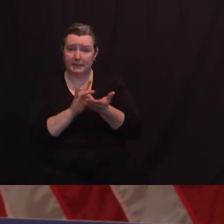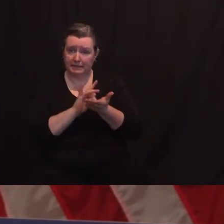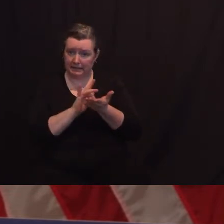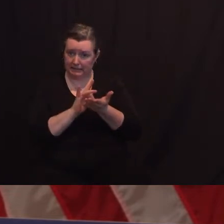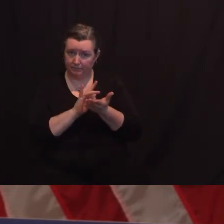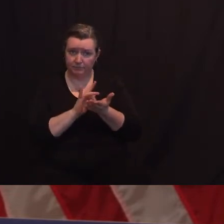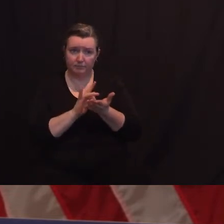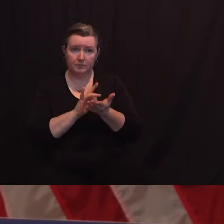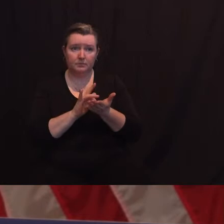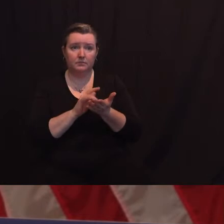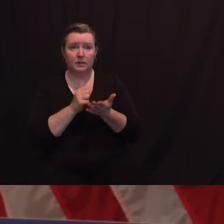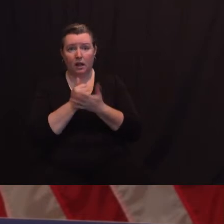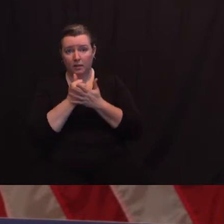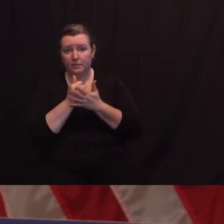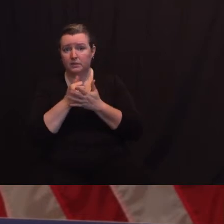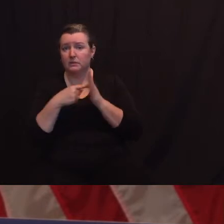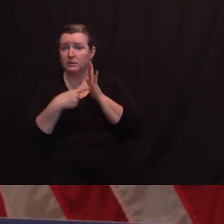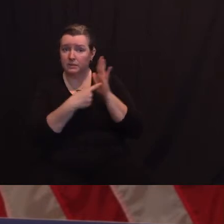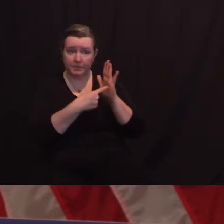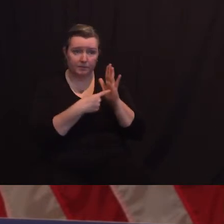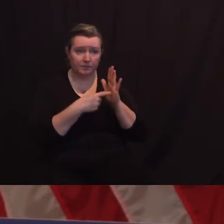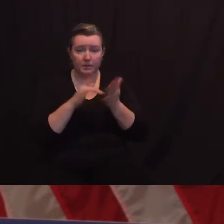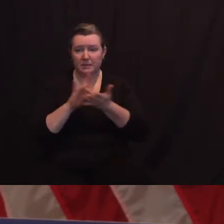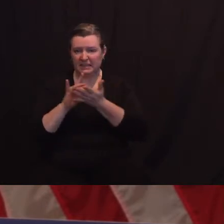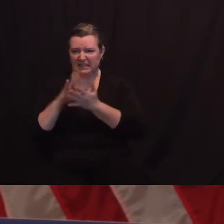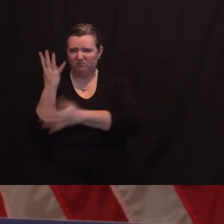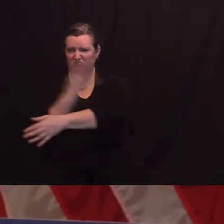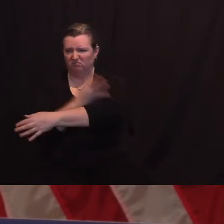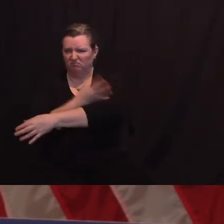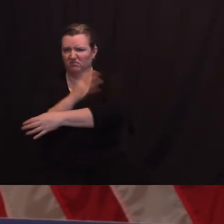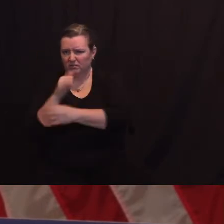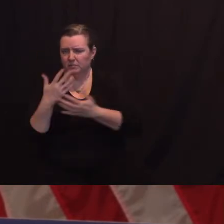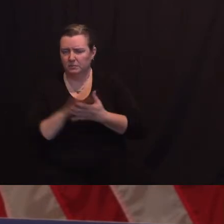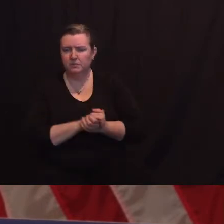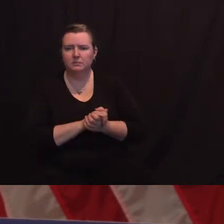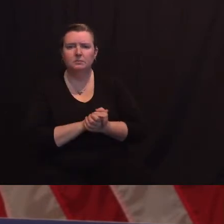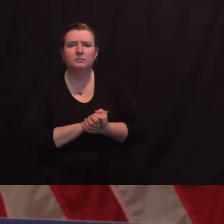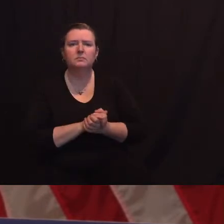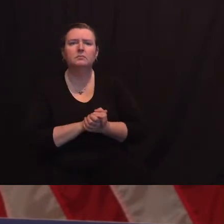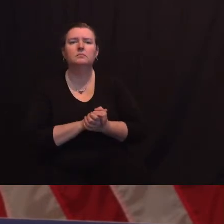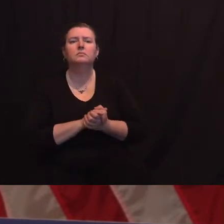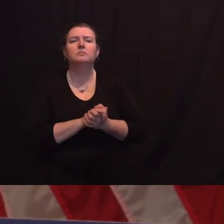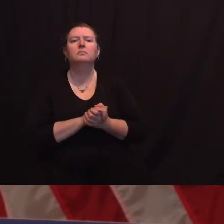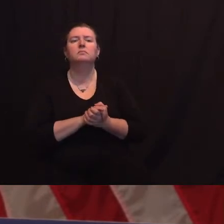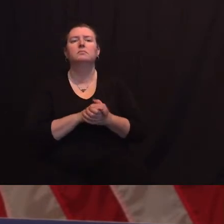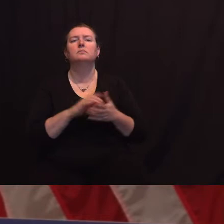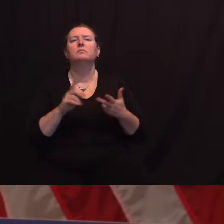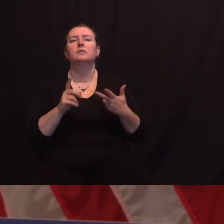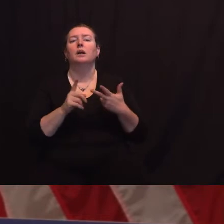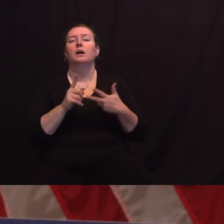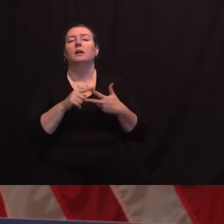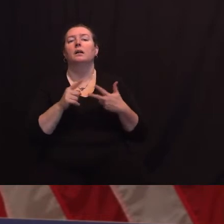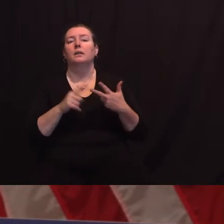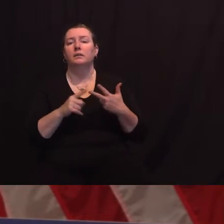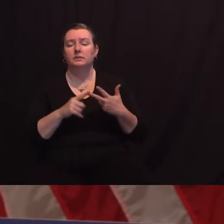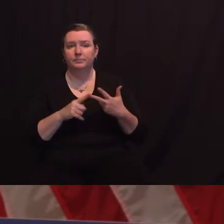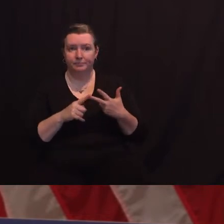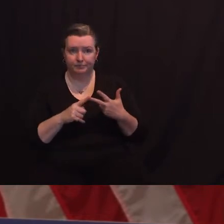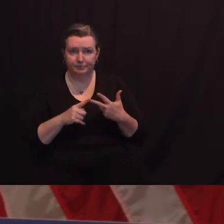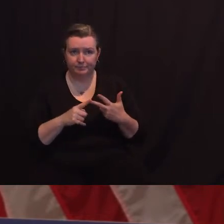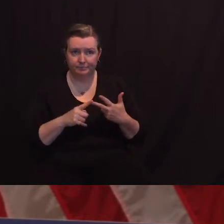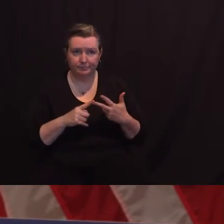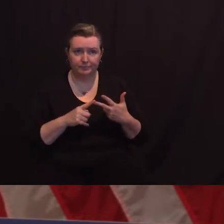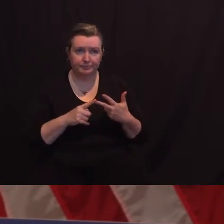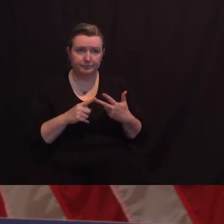and they qualify, they really should seek getting monoclonal antibody. And then, generally speaking, those are only for